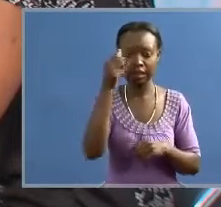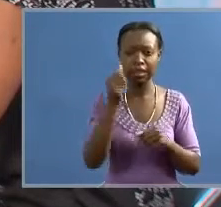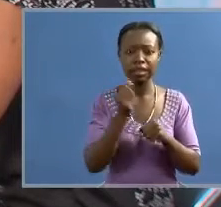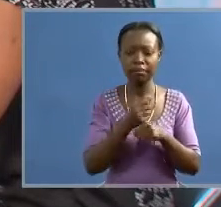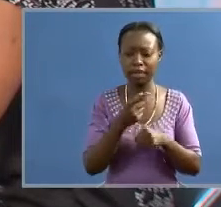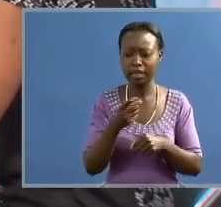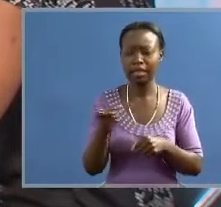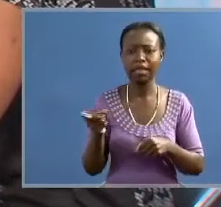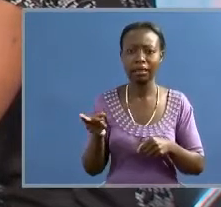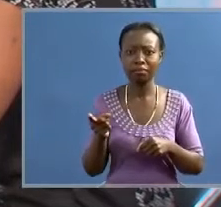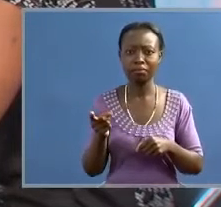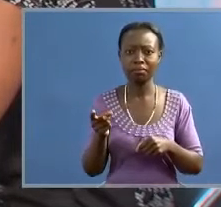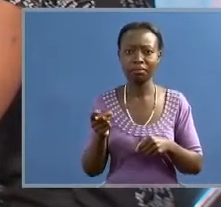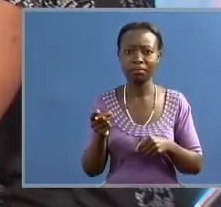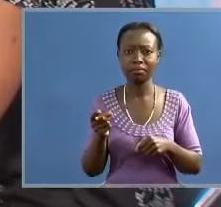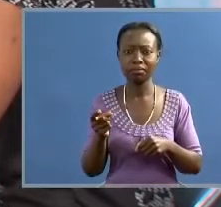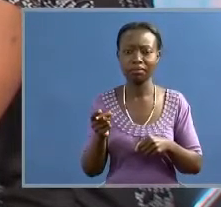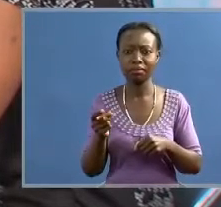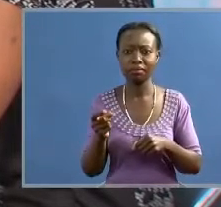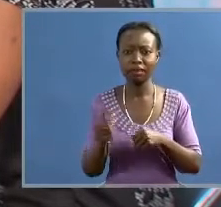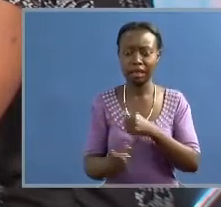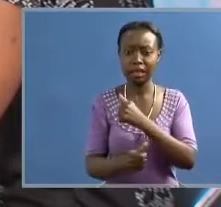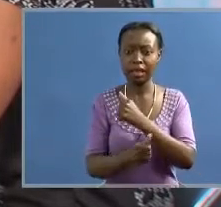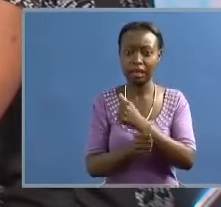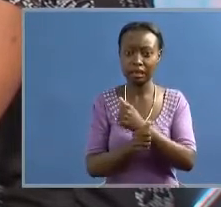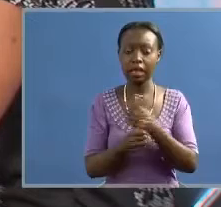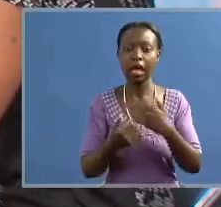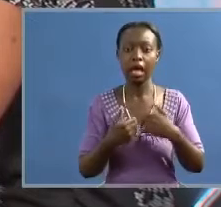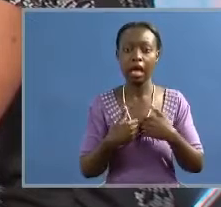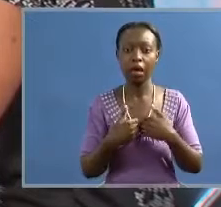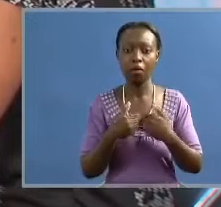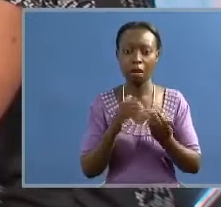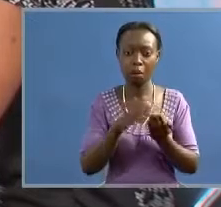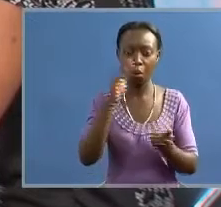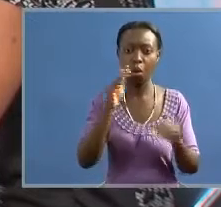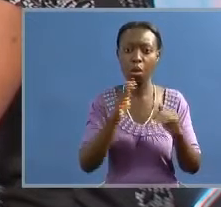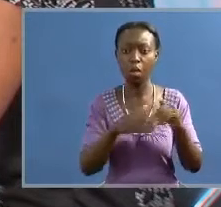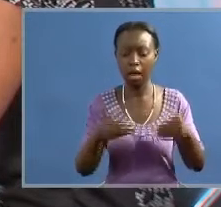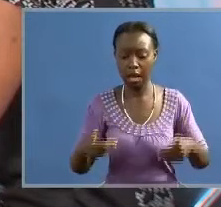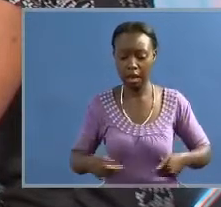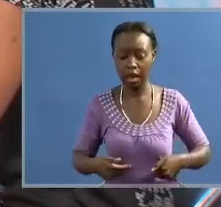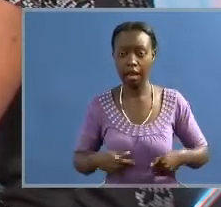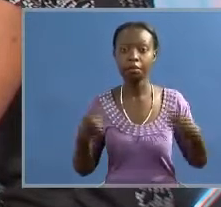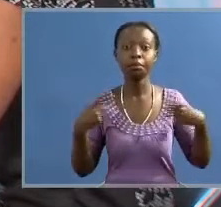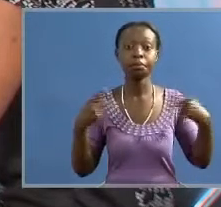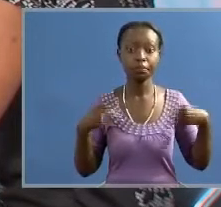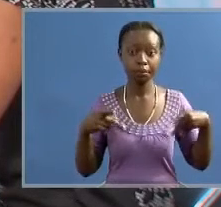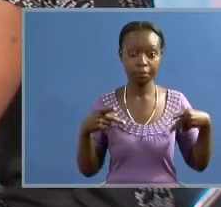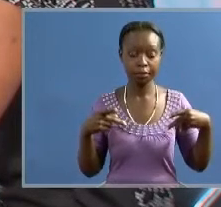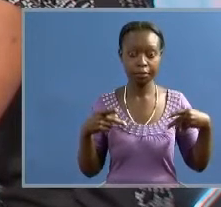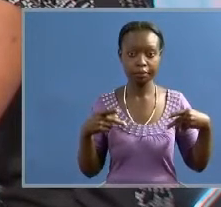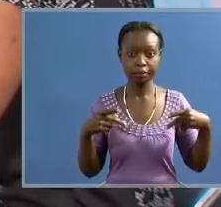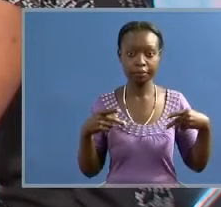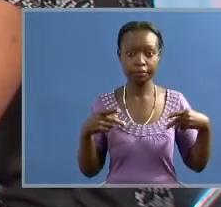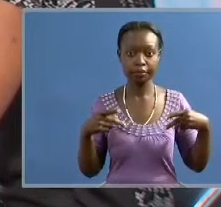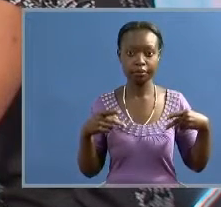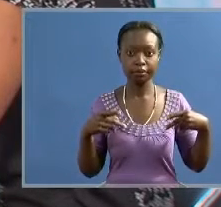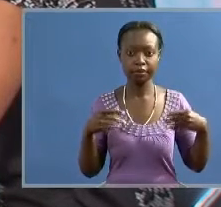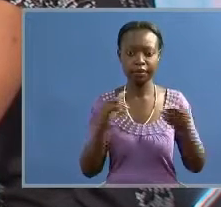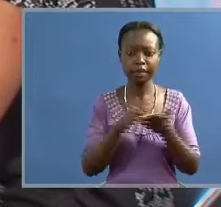more susceptible, and that is why you will find most of the people who succumb or who have severe